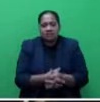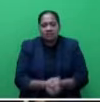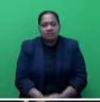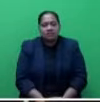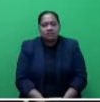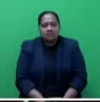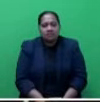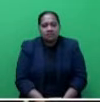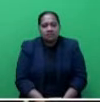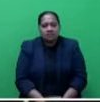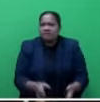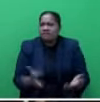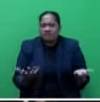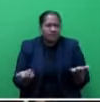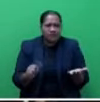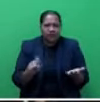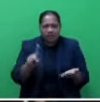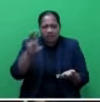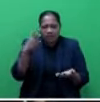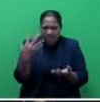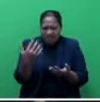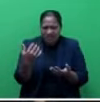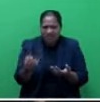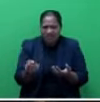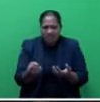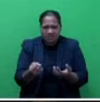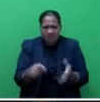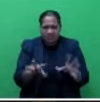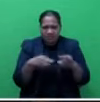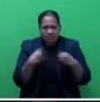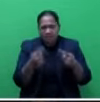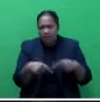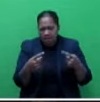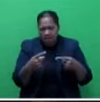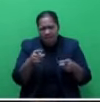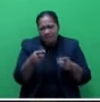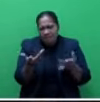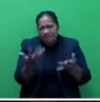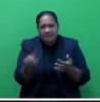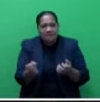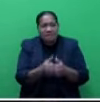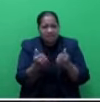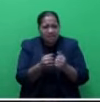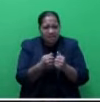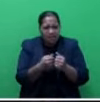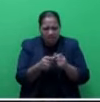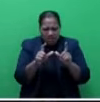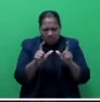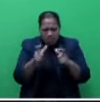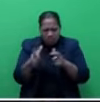for anyone to expect the opposition. I mean, I've had so many calls about these bills from